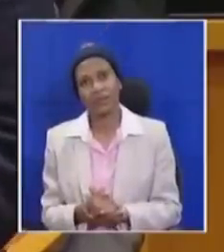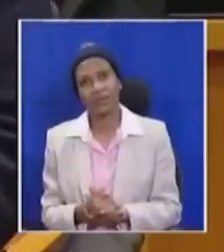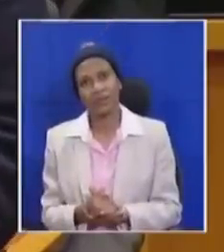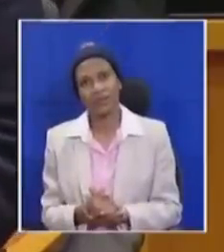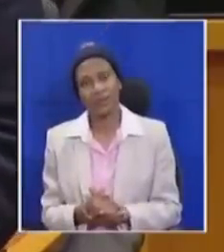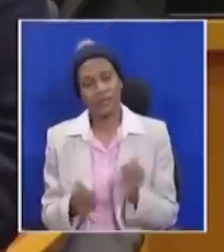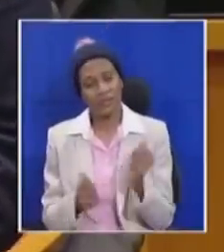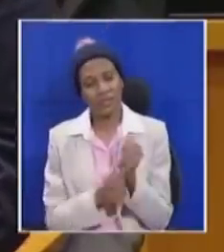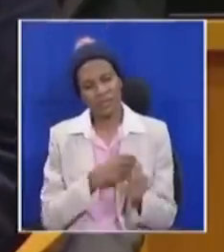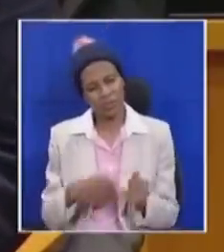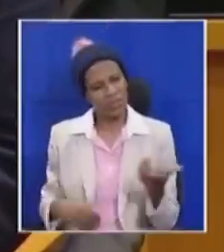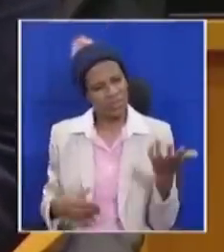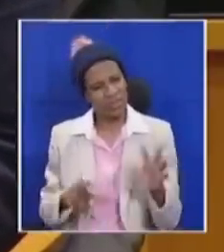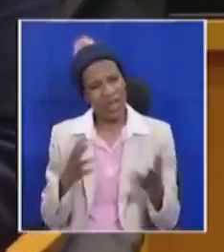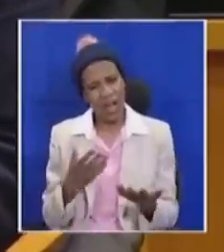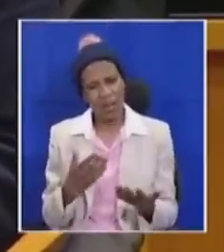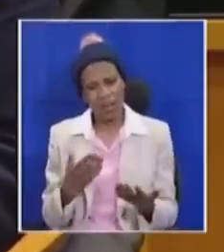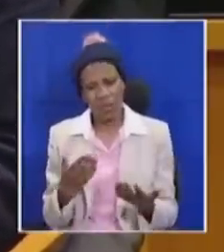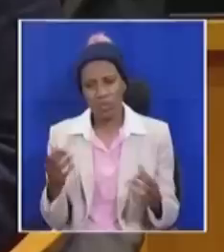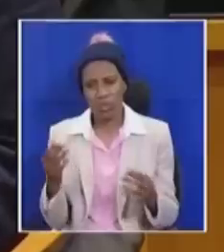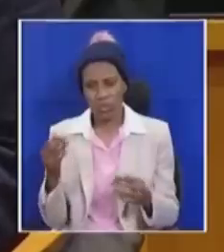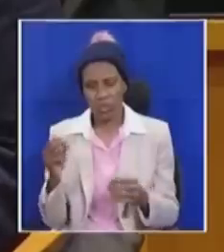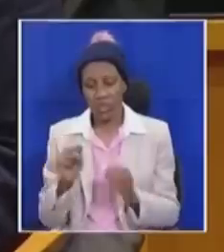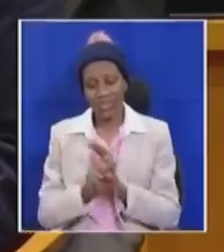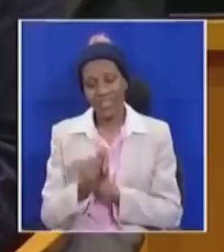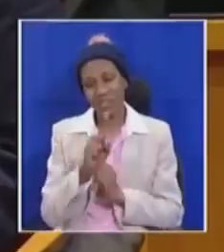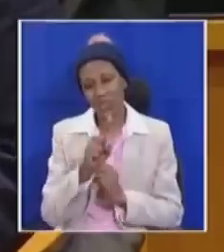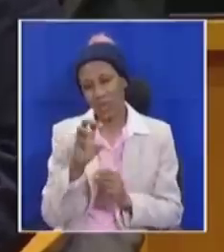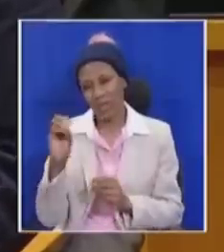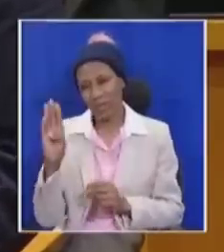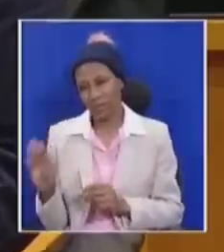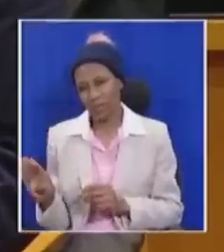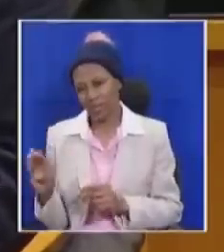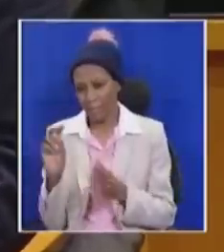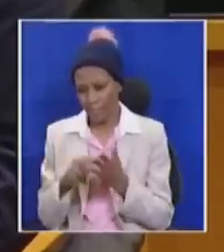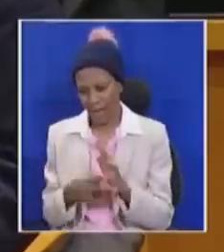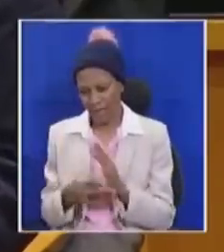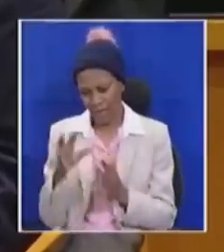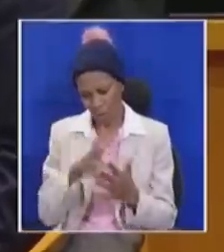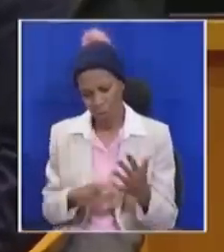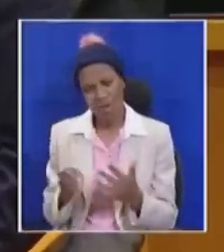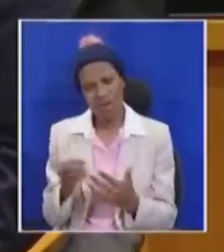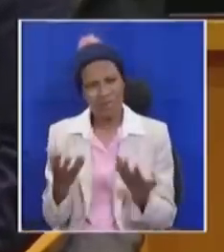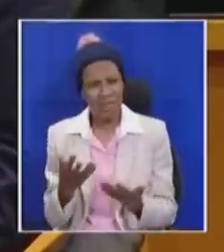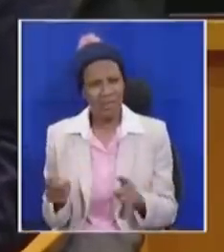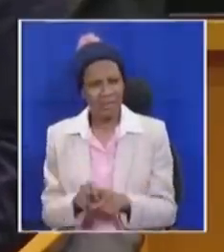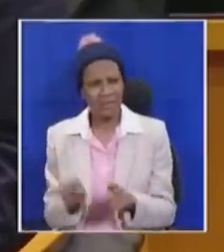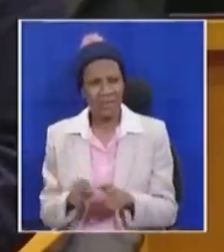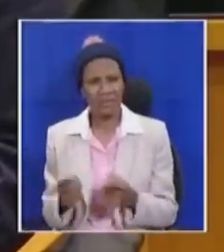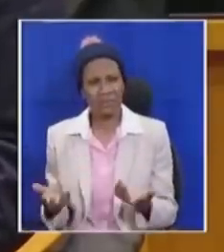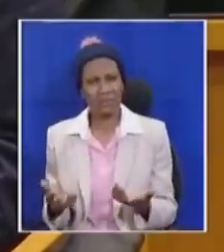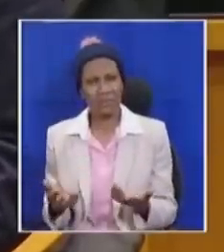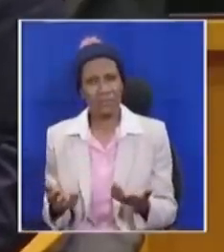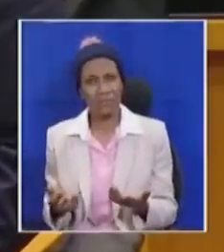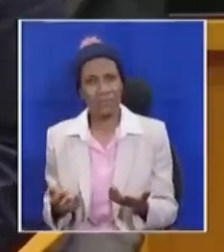can the Deputy President give this House that these Section 100B interventions are not political interventions